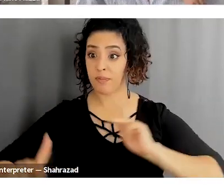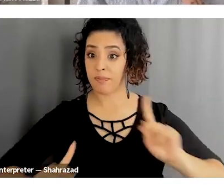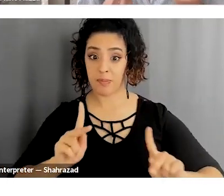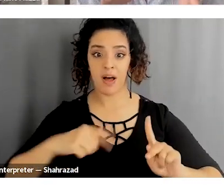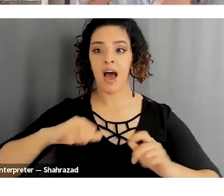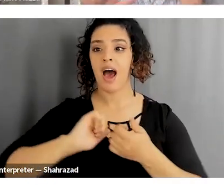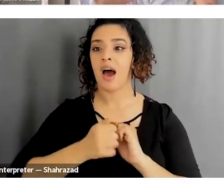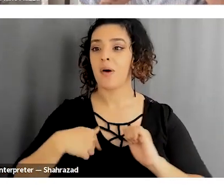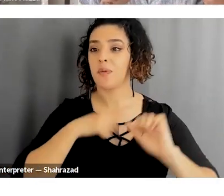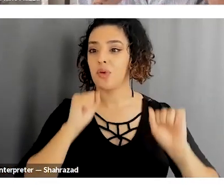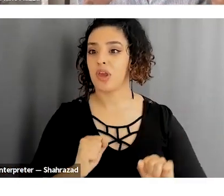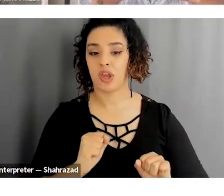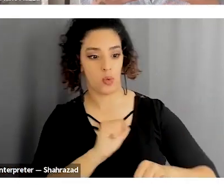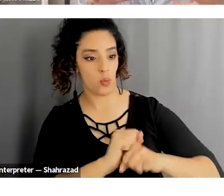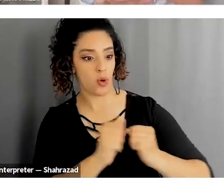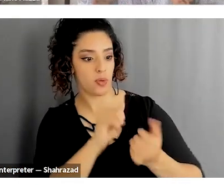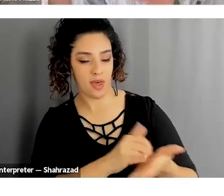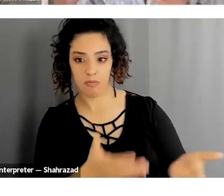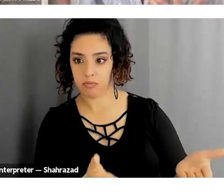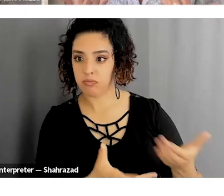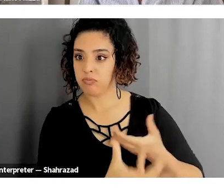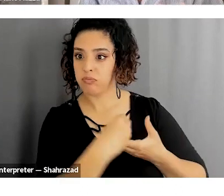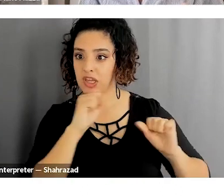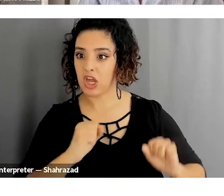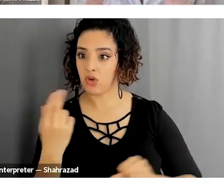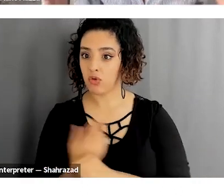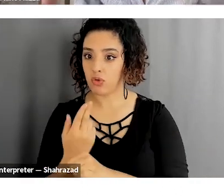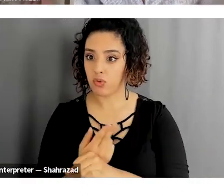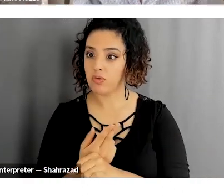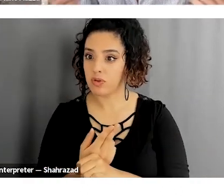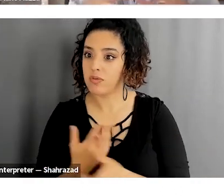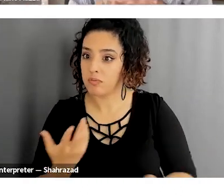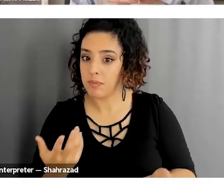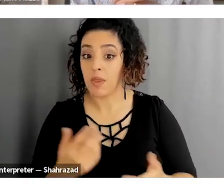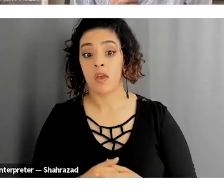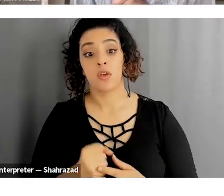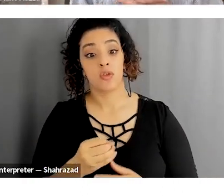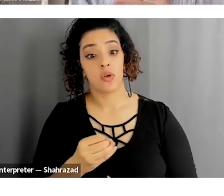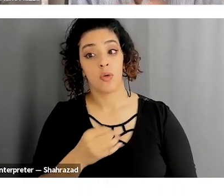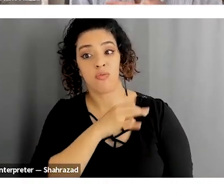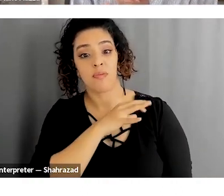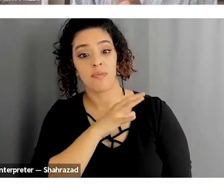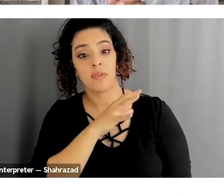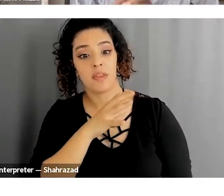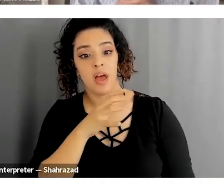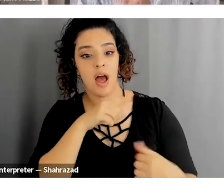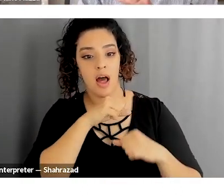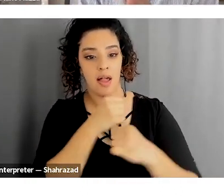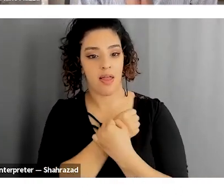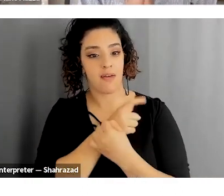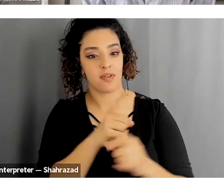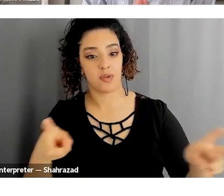tolerate the fact that all of these variations actually can be used to our advantage, right? I also love this quote. After all, it is only